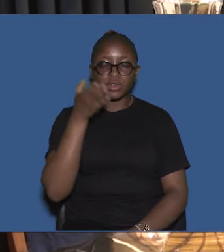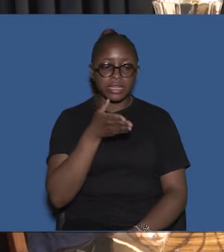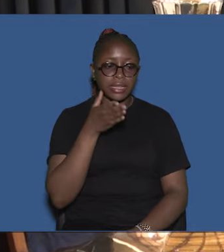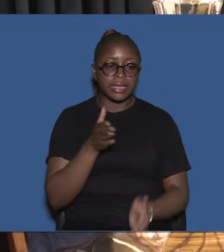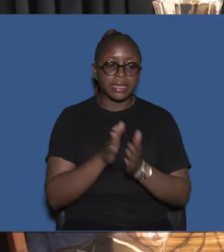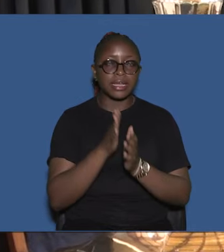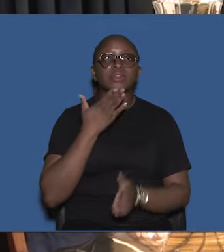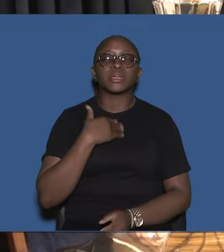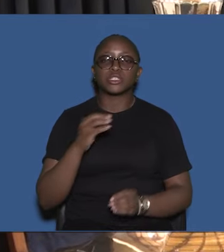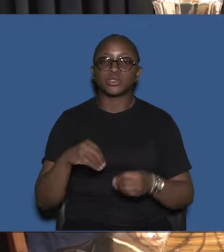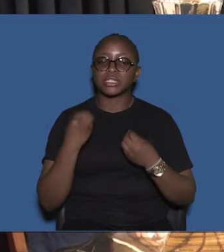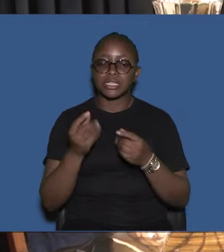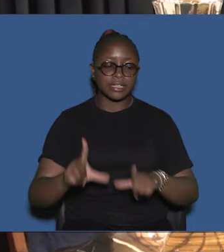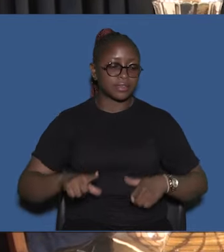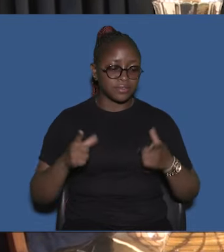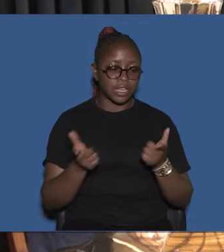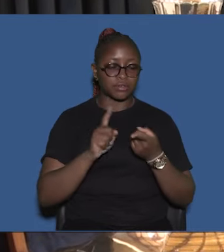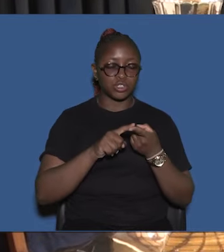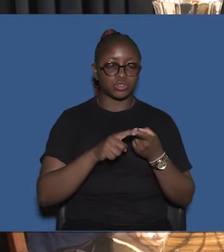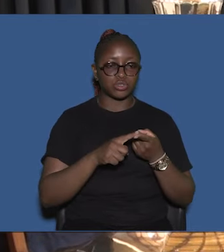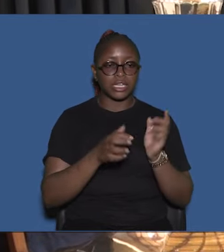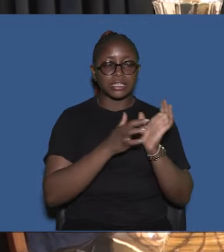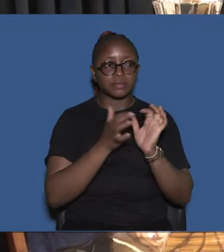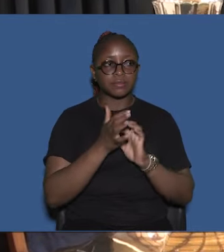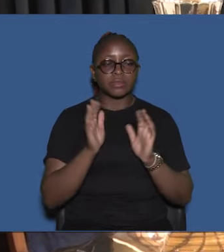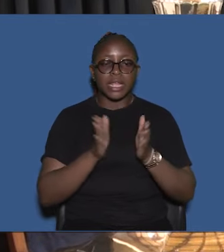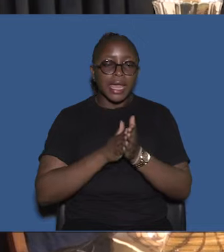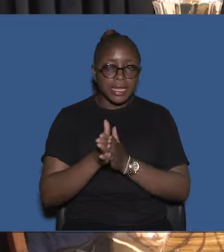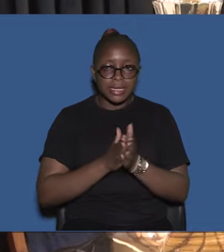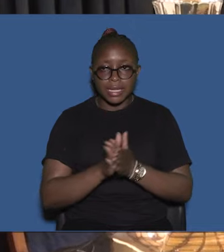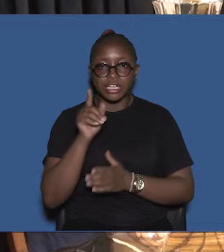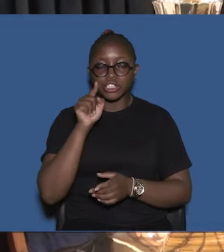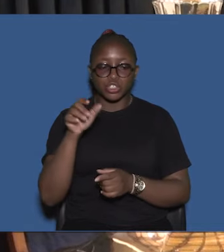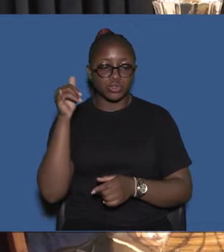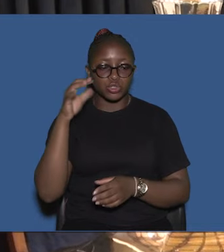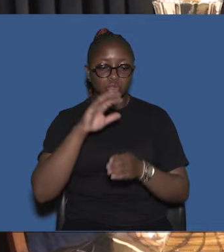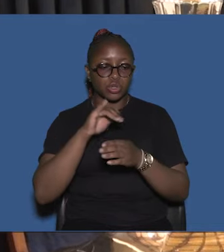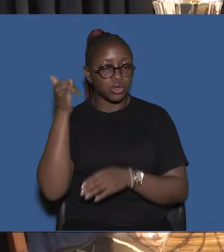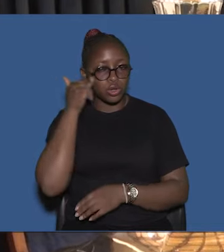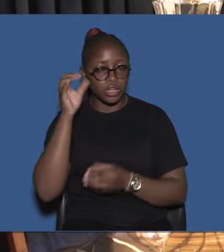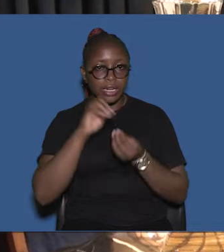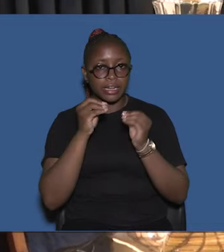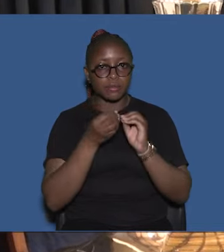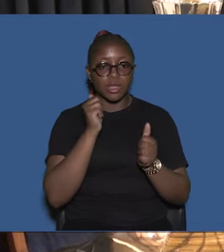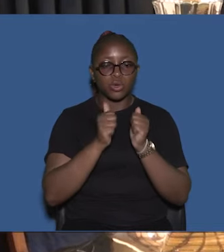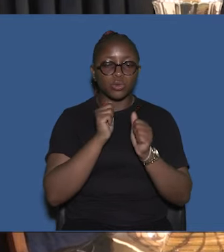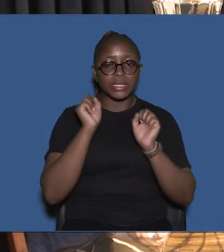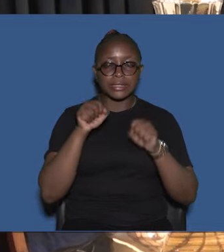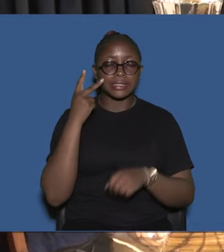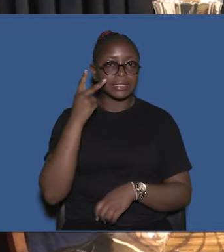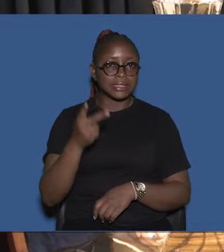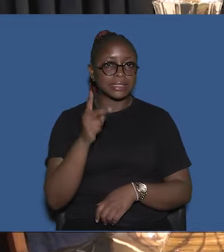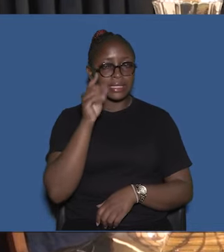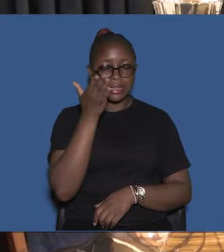life to Jesus, I encourage you to call the number which is on the screen, and someone